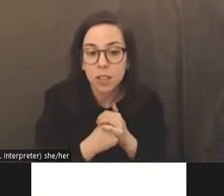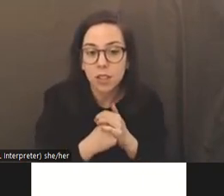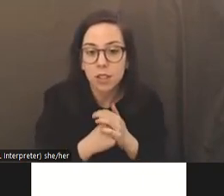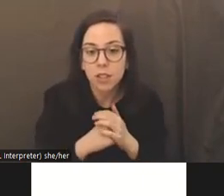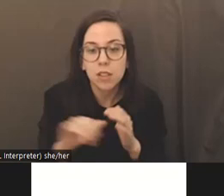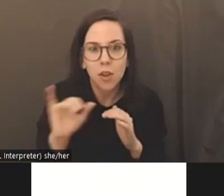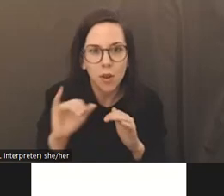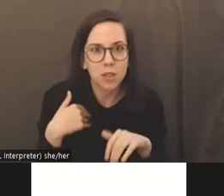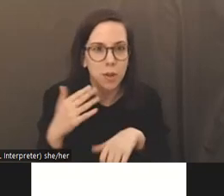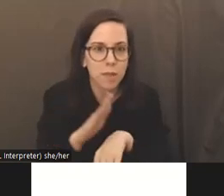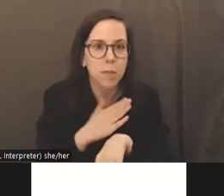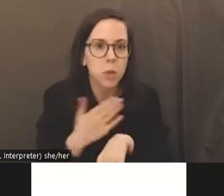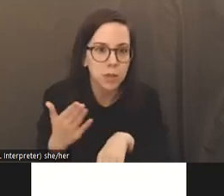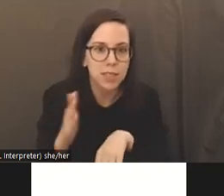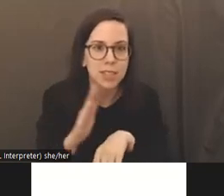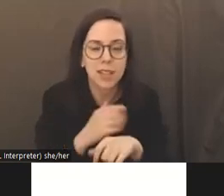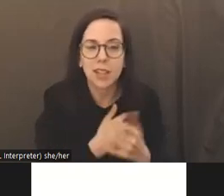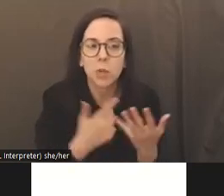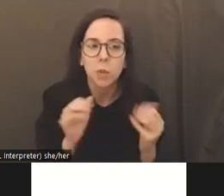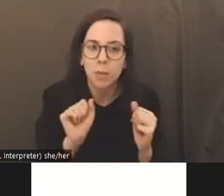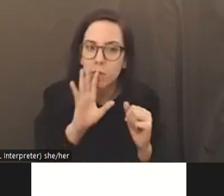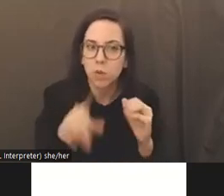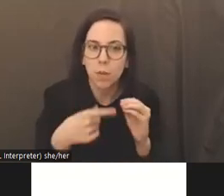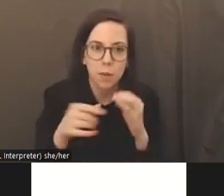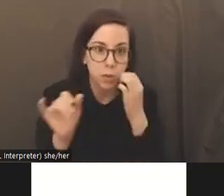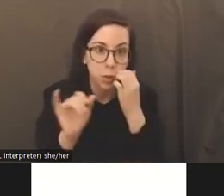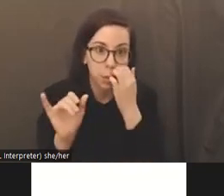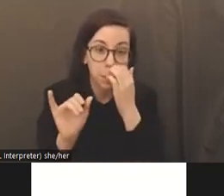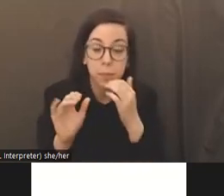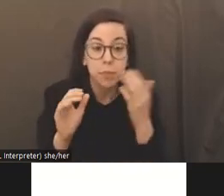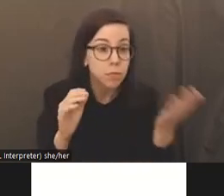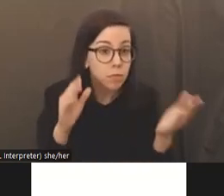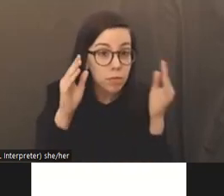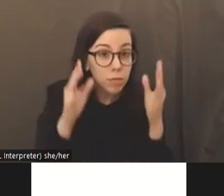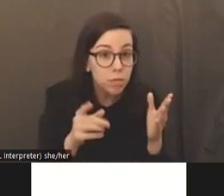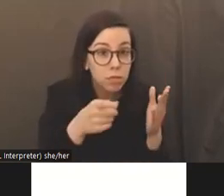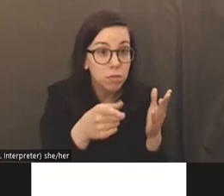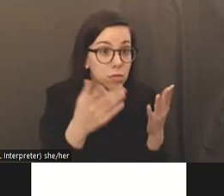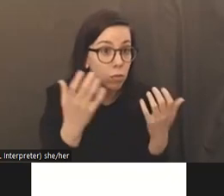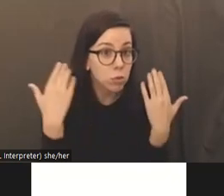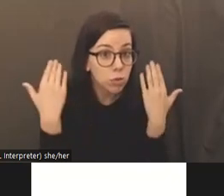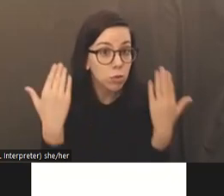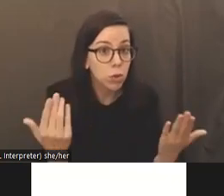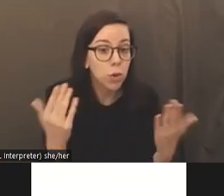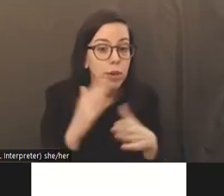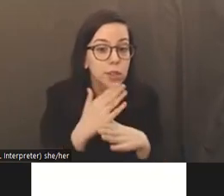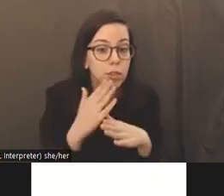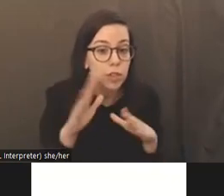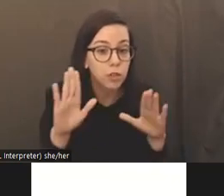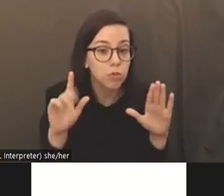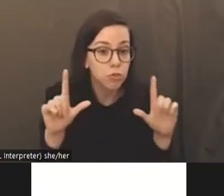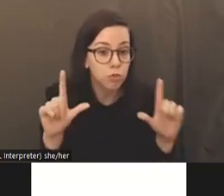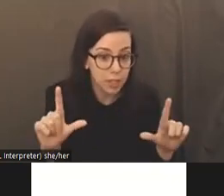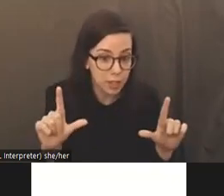music aspect to it that we want to touch on as well. So Stephanie, if you can go ahead and share